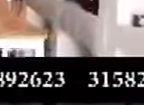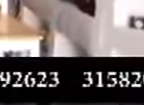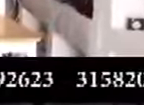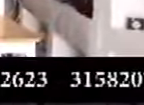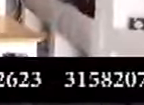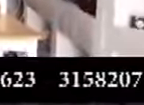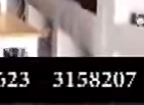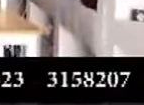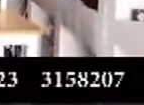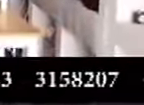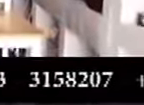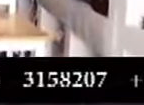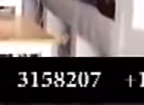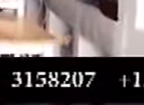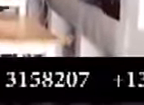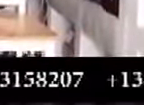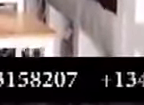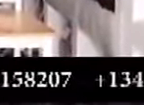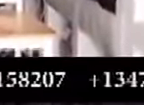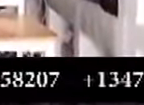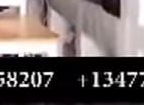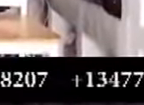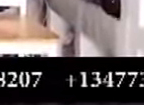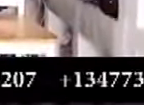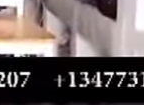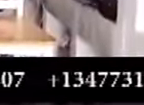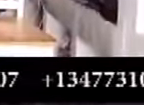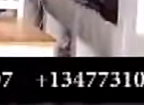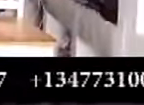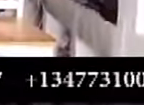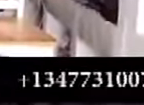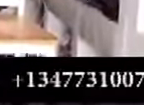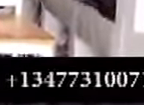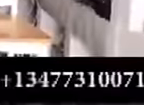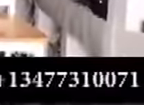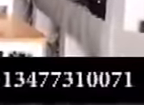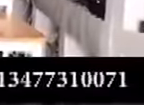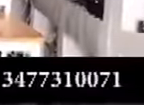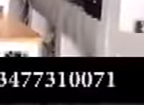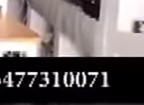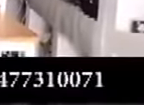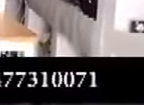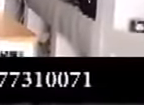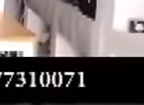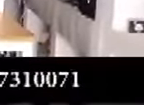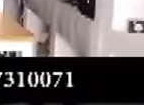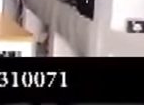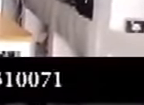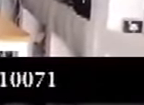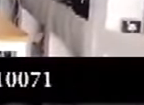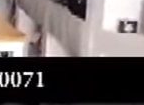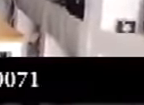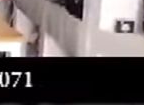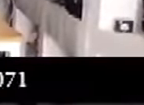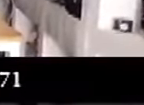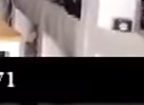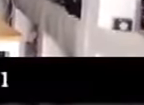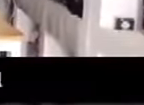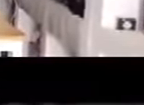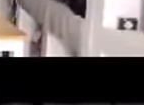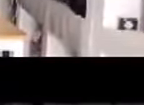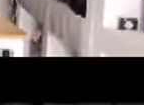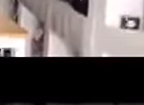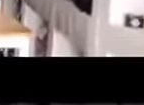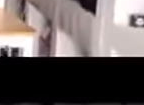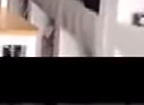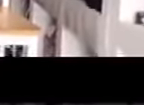cas just in case lolu xew xam ngeen fi ngeen di ñew skin care plus si bax rek lañu dox nak ay bax bax rek fu ne lañu dem ci rew mi di lañ